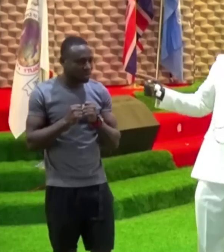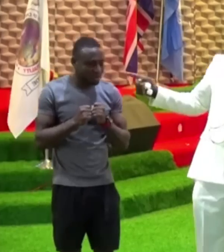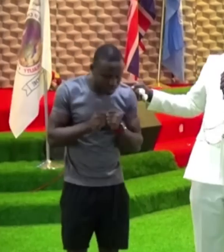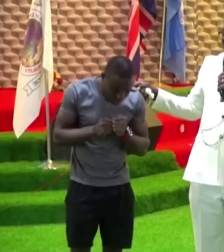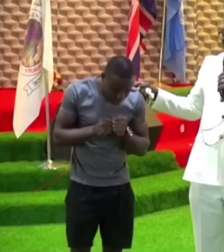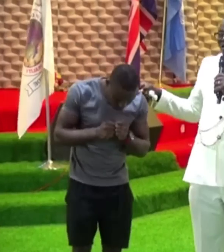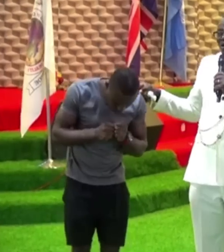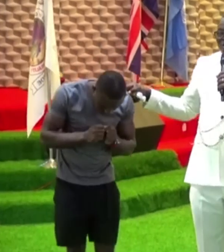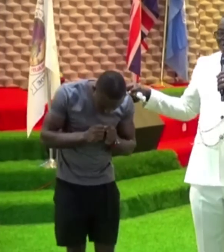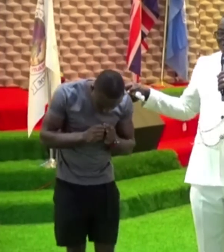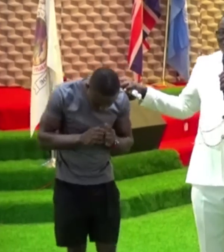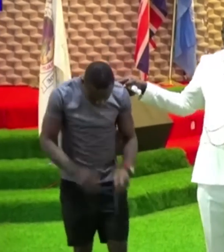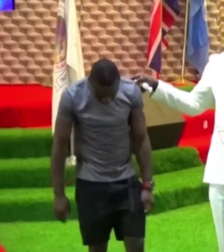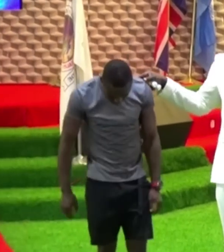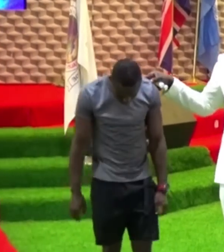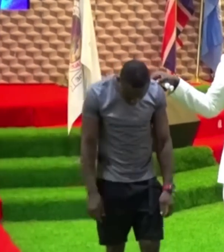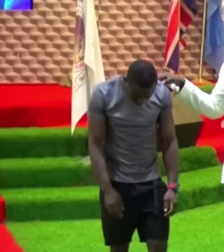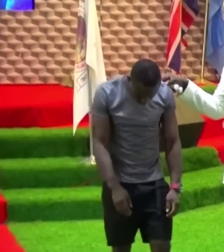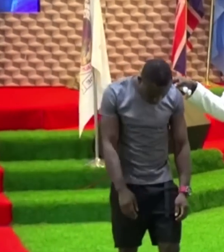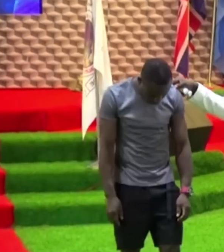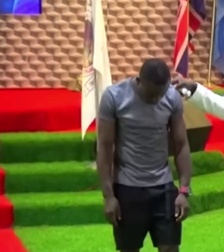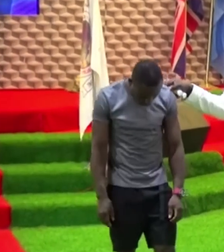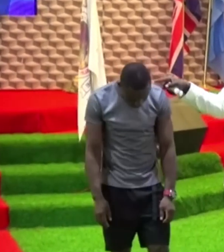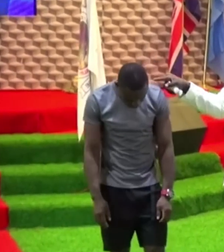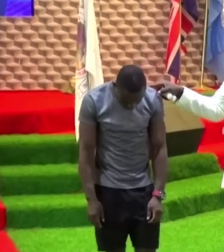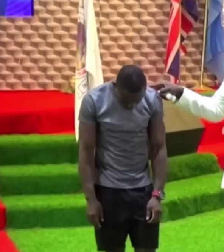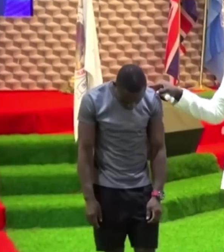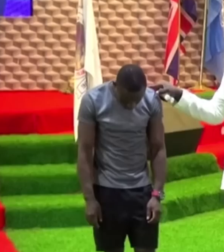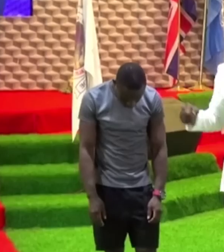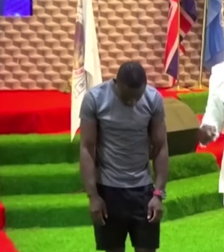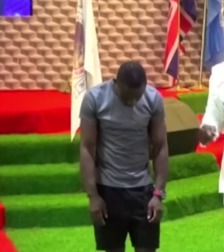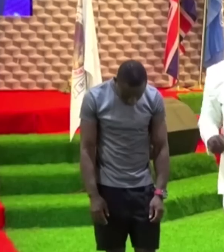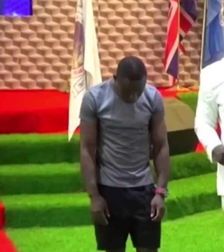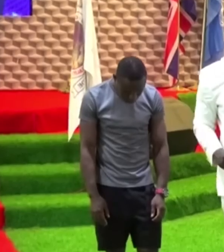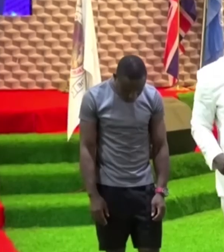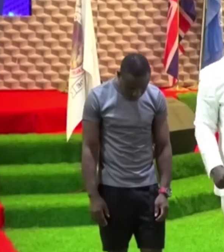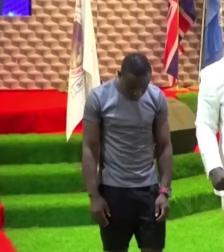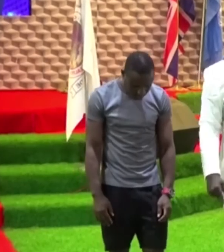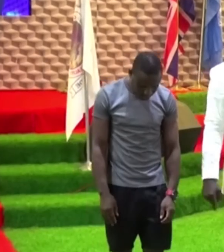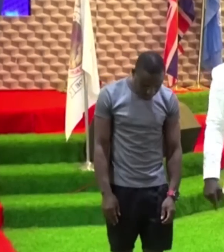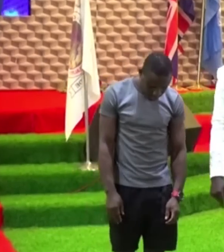Amen. Ibeli wi pe. The Bible says. We Joshua o ni okunrin kan ki yo le du oniwaju re.